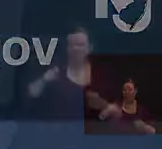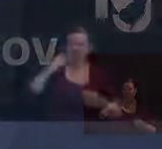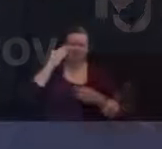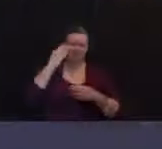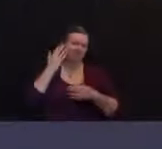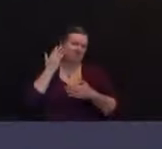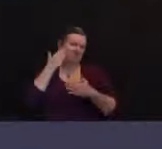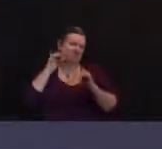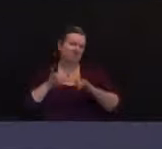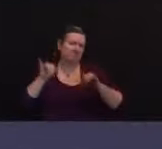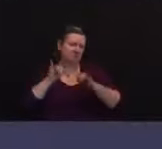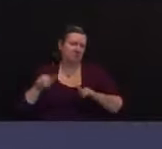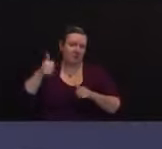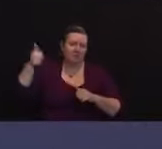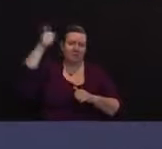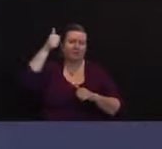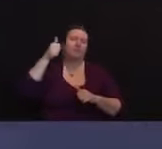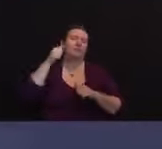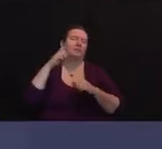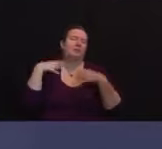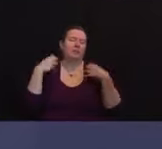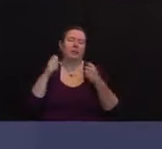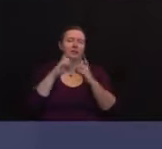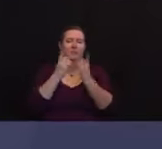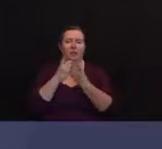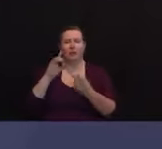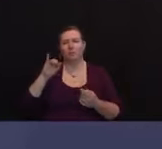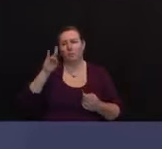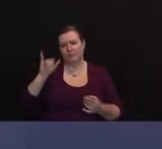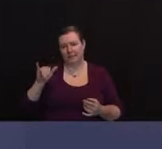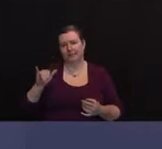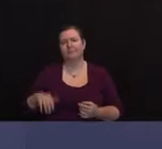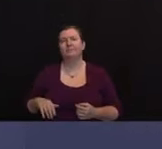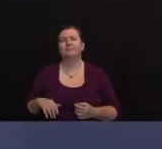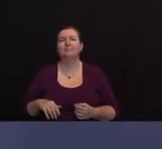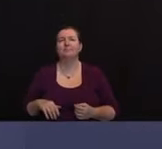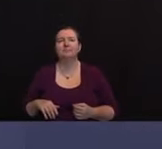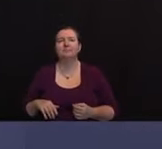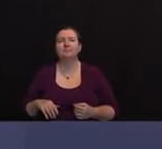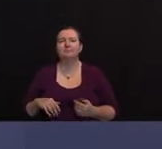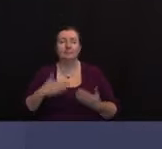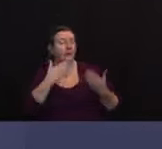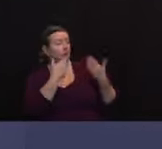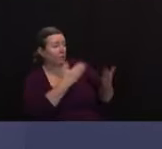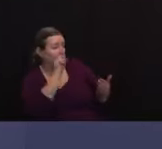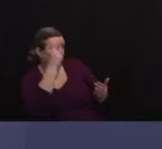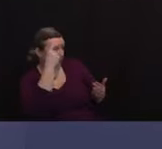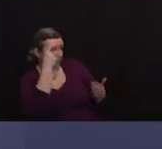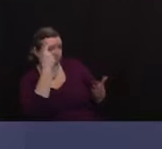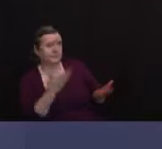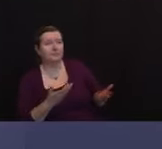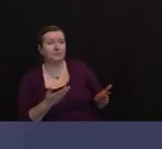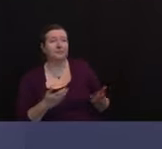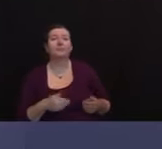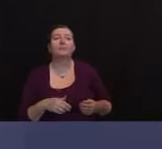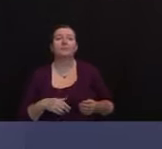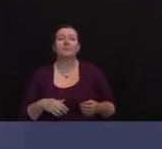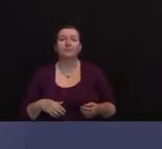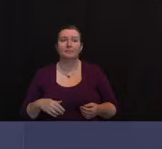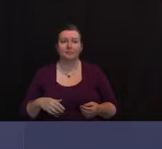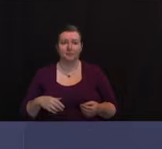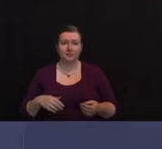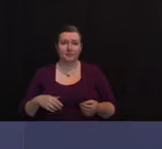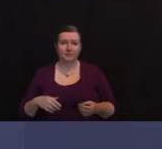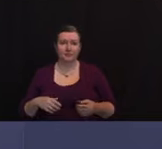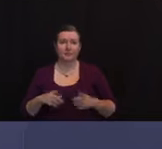Judy Persichilli. Well, thank you, Governor, and good afternoon. Well, as the Governor covered, the Department is working to provide a balance in